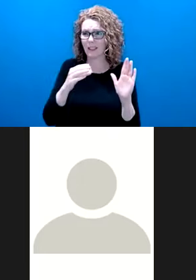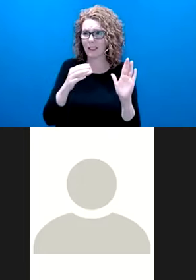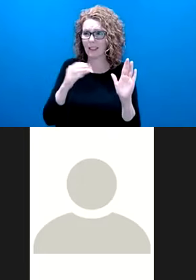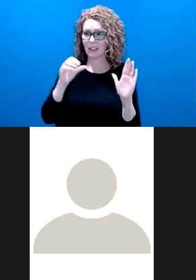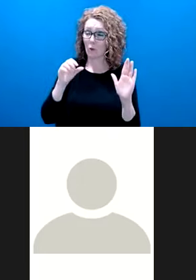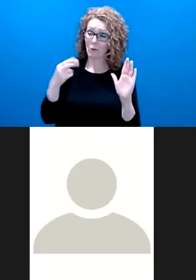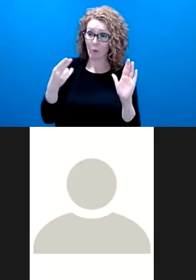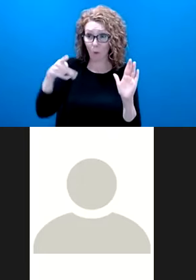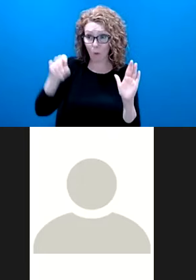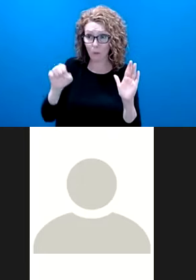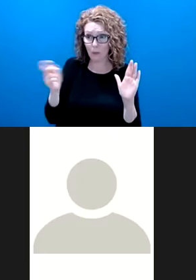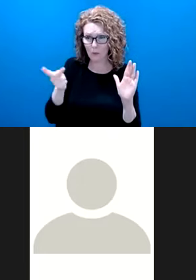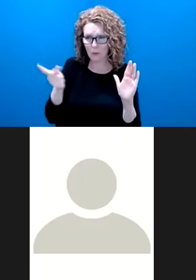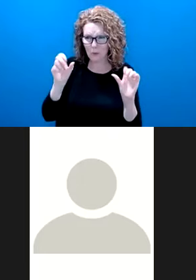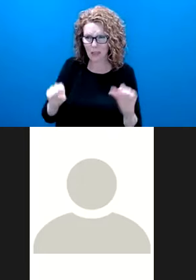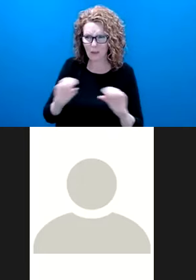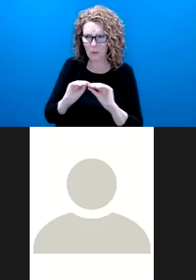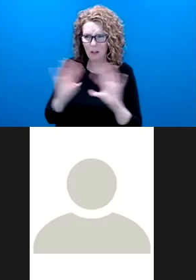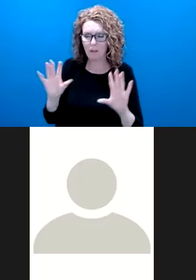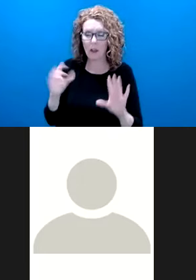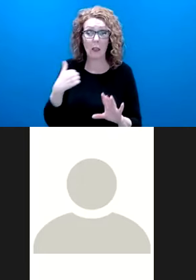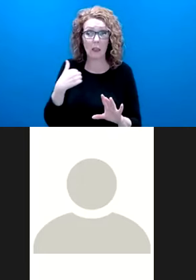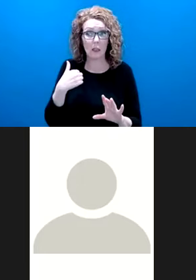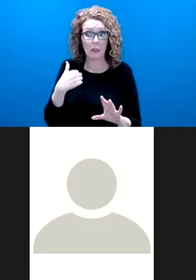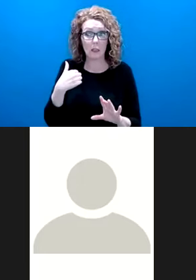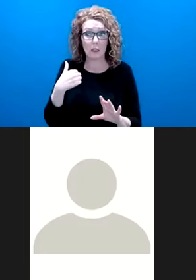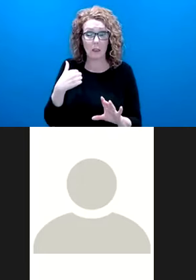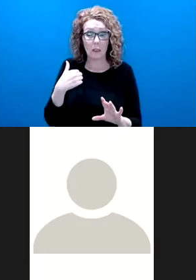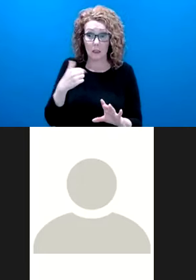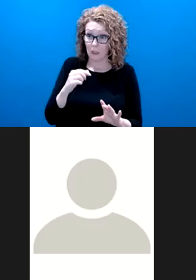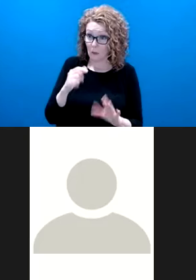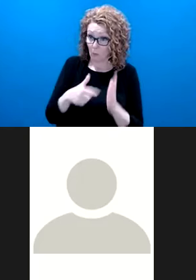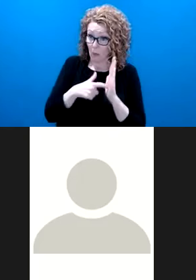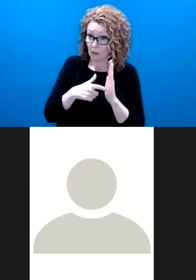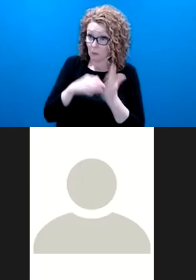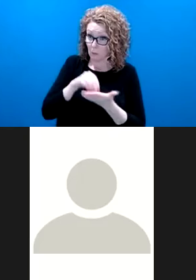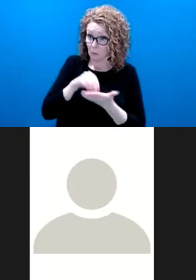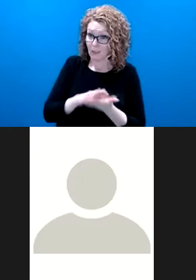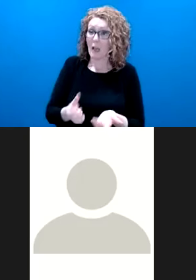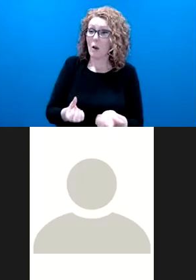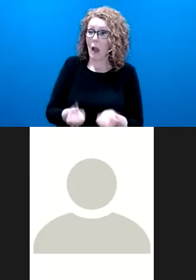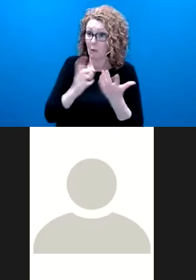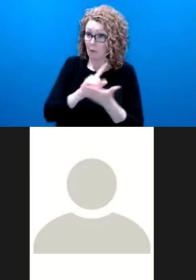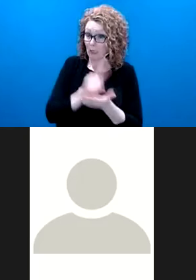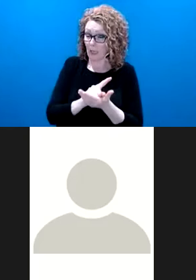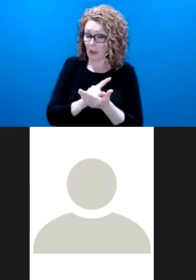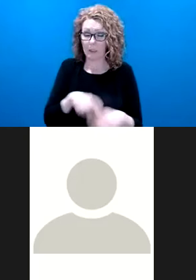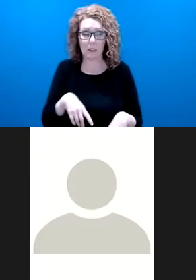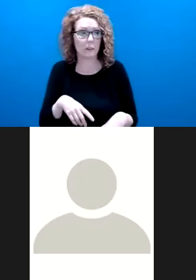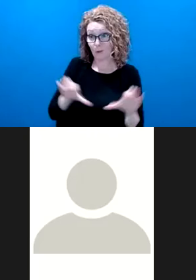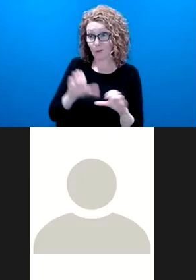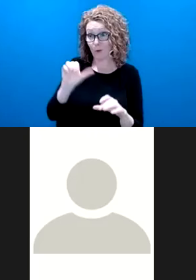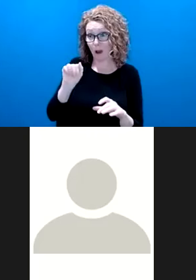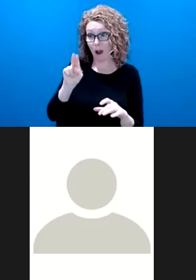a little bit more. Do we need to specify the hours? And then someone said, how often do they need to take the training?